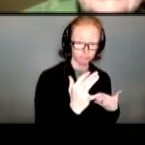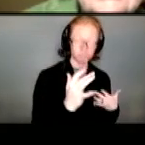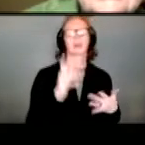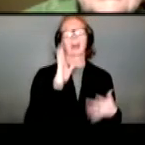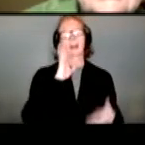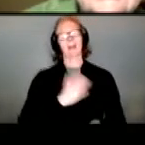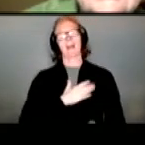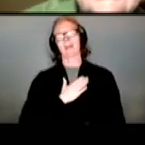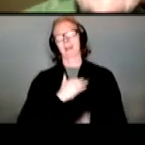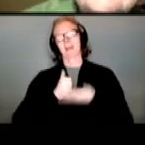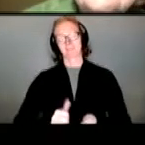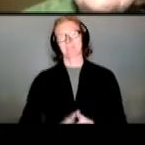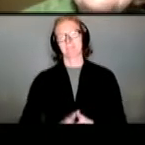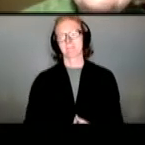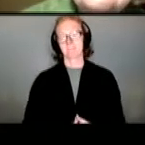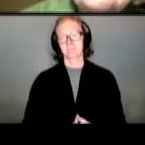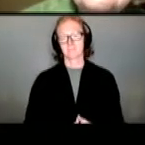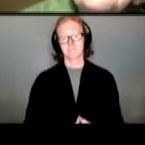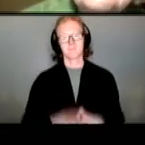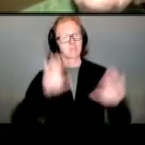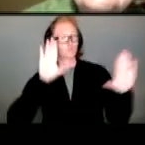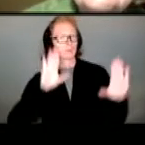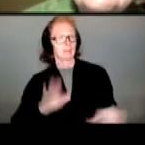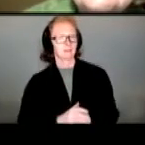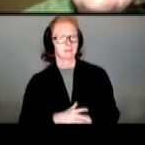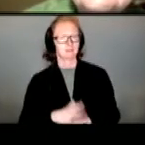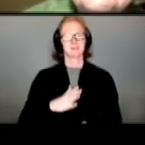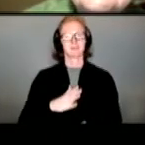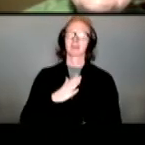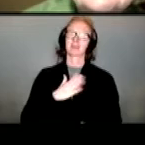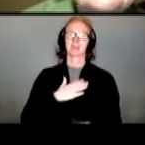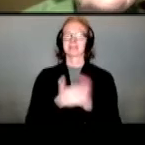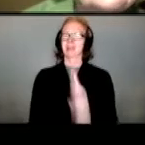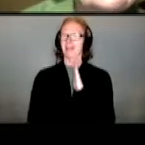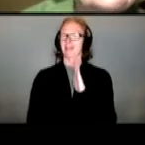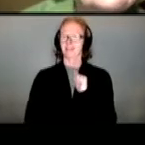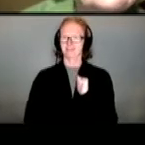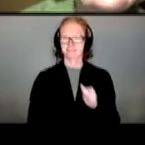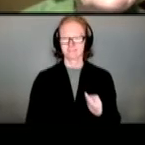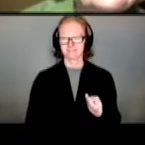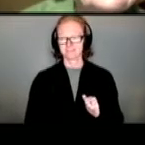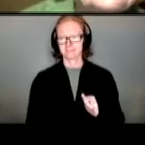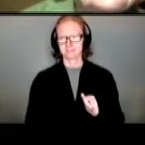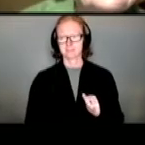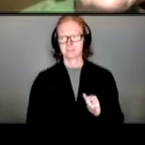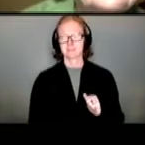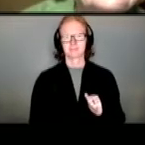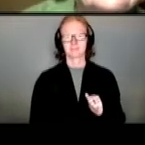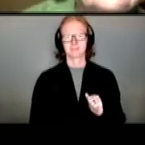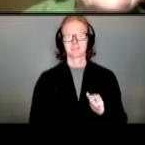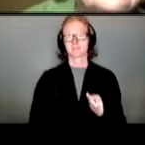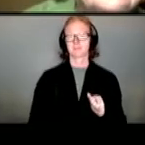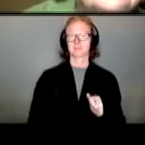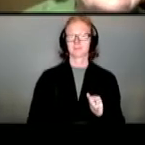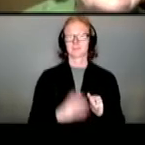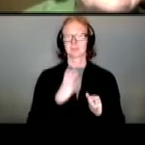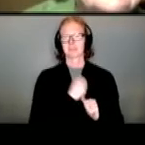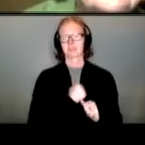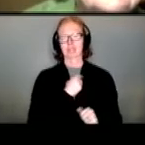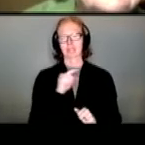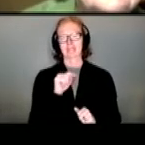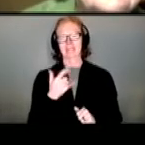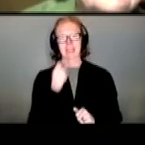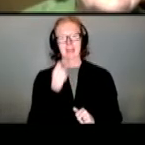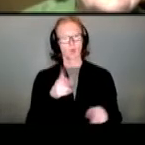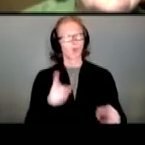you. That's one of my gifts and skills I bring to it. But Tia, not to cut you short, but just to kind of hurry up